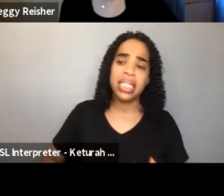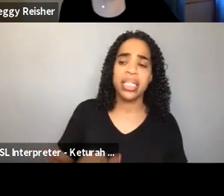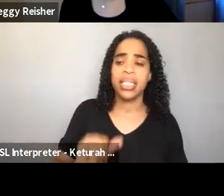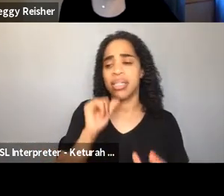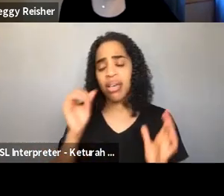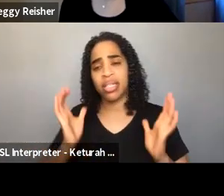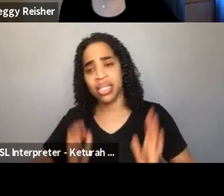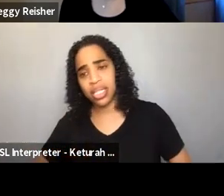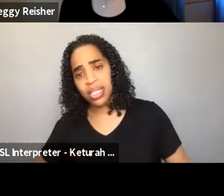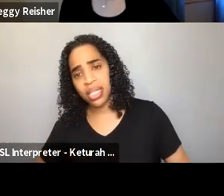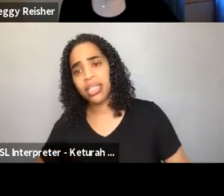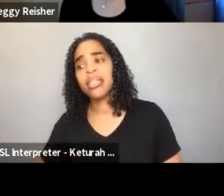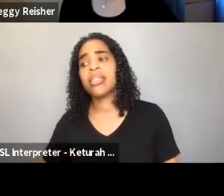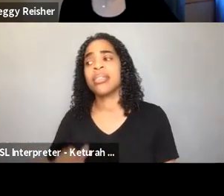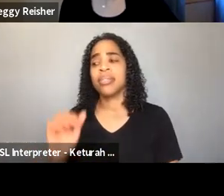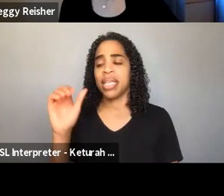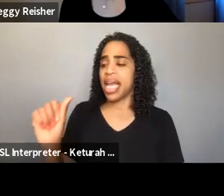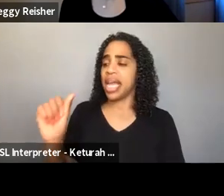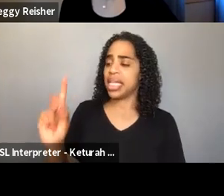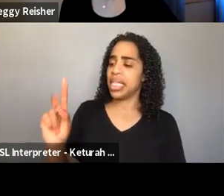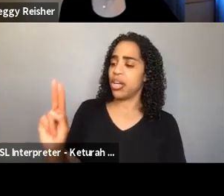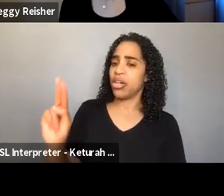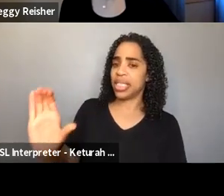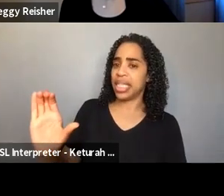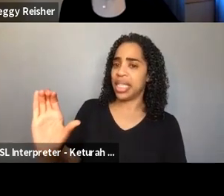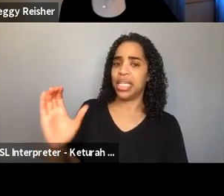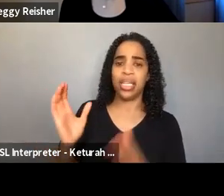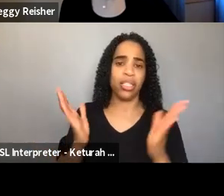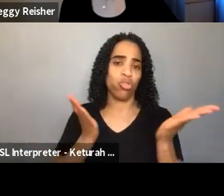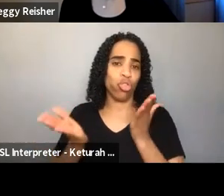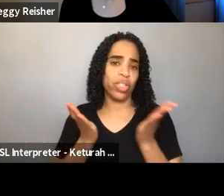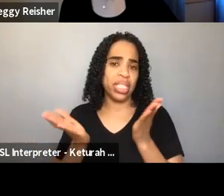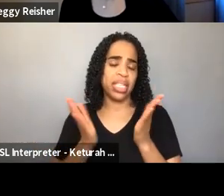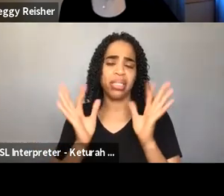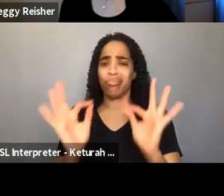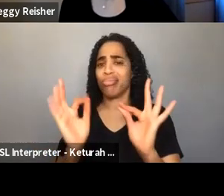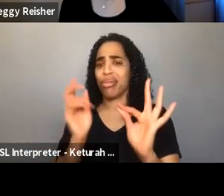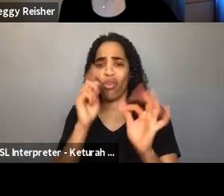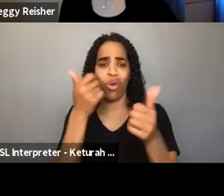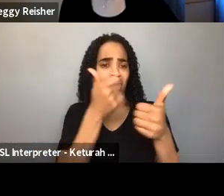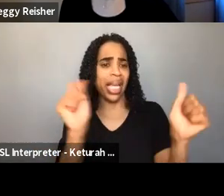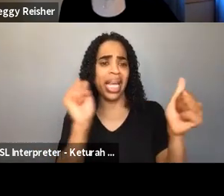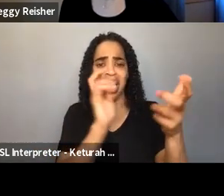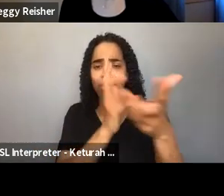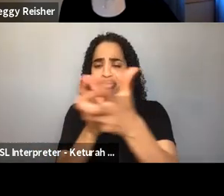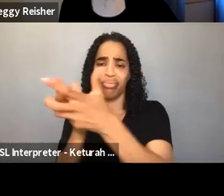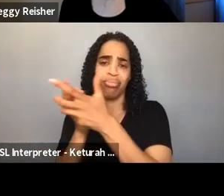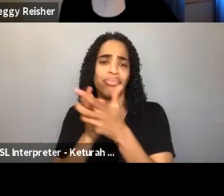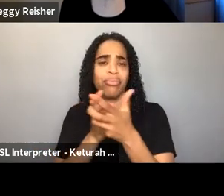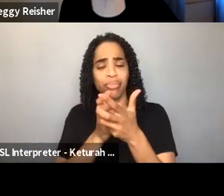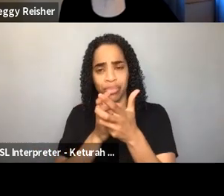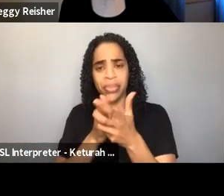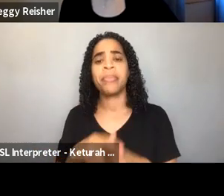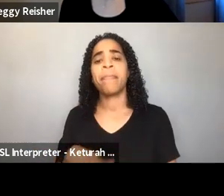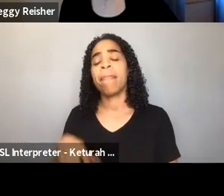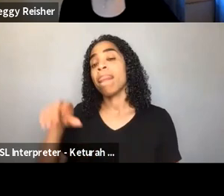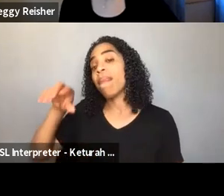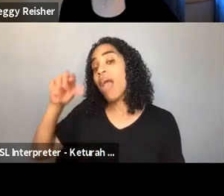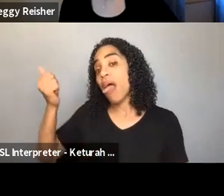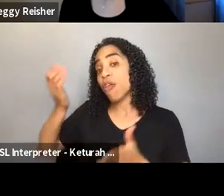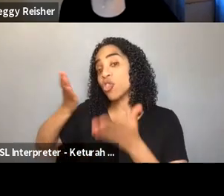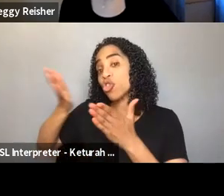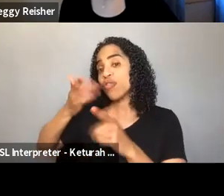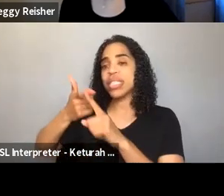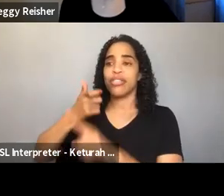The ADRC services. Now, some of the other services that are provided through the various AAAs and